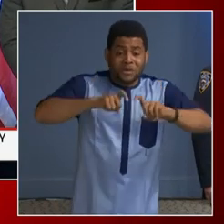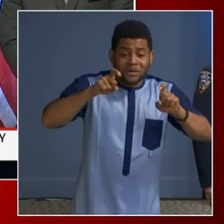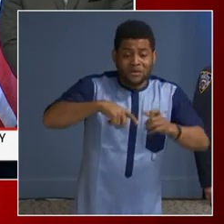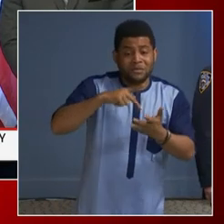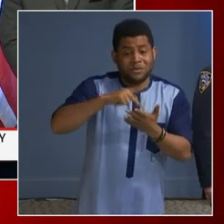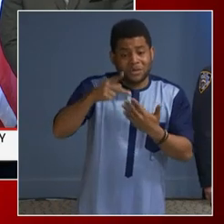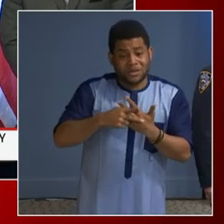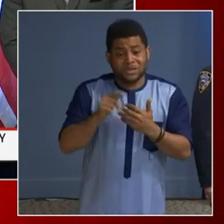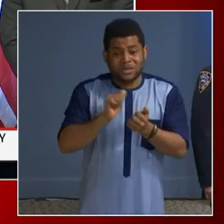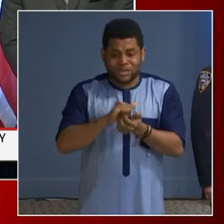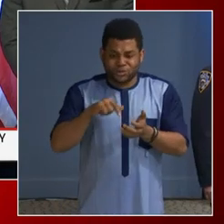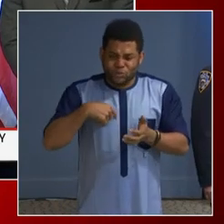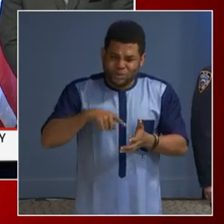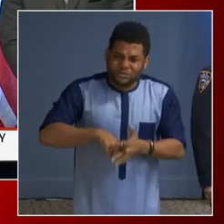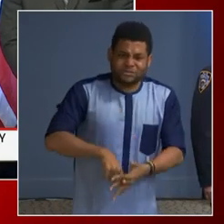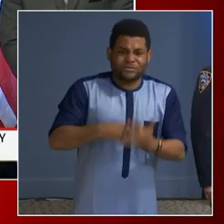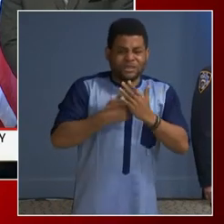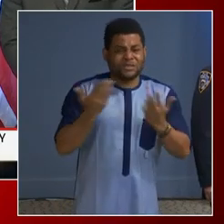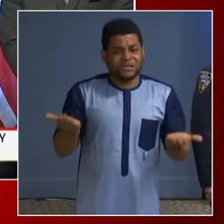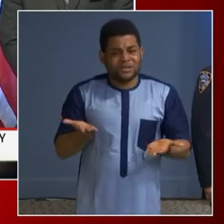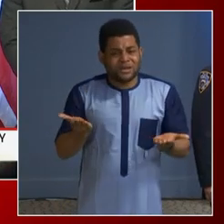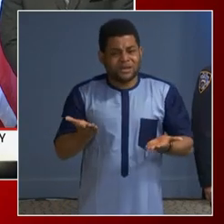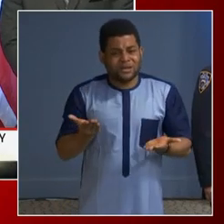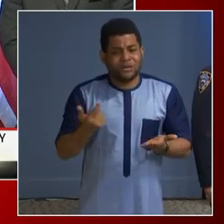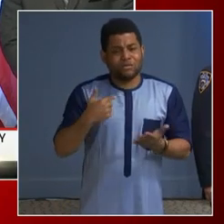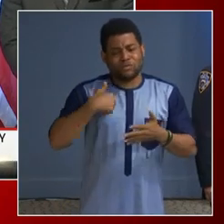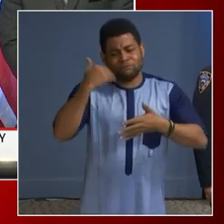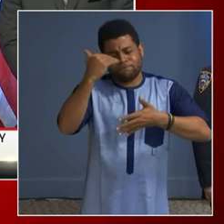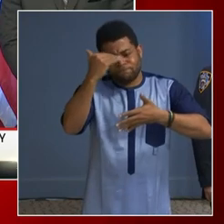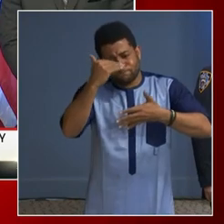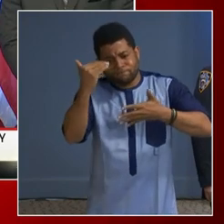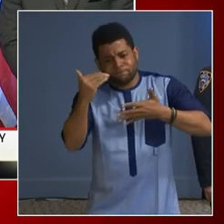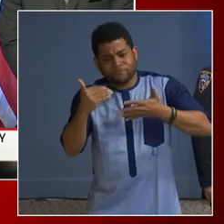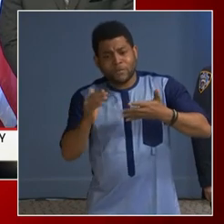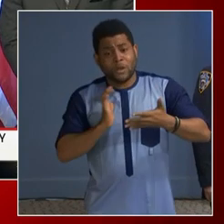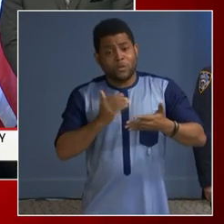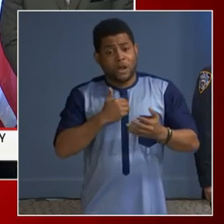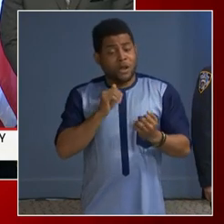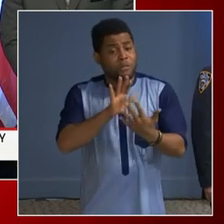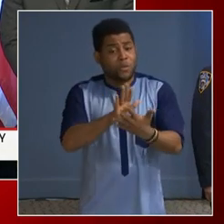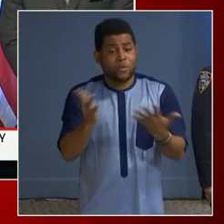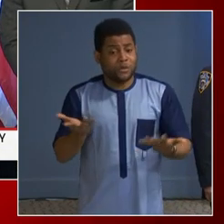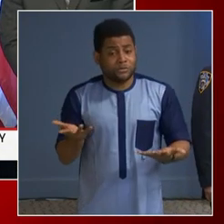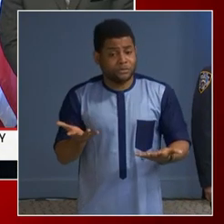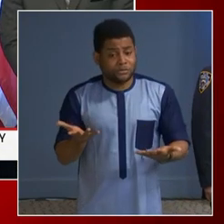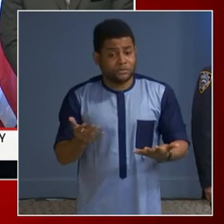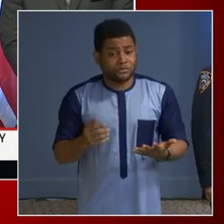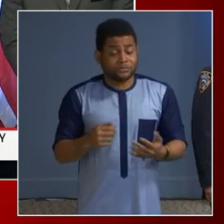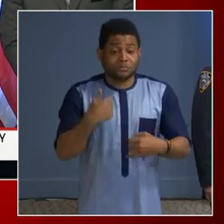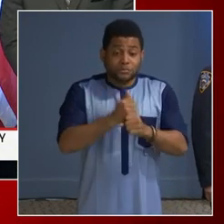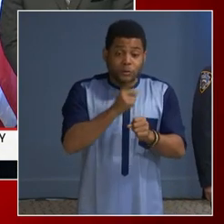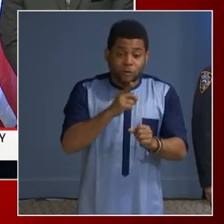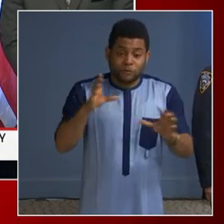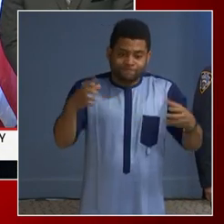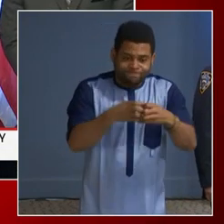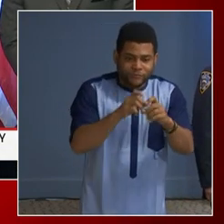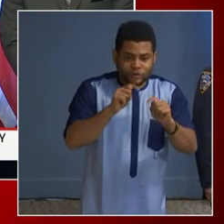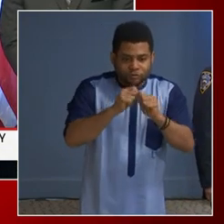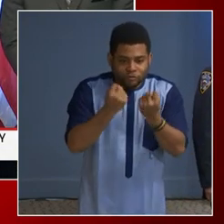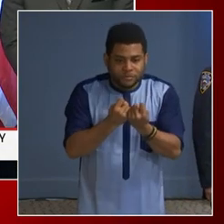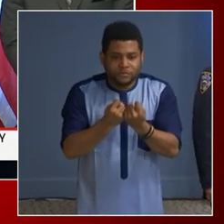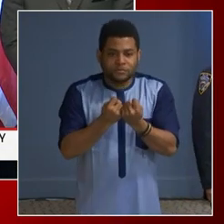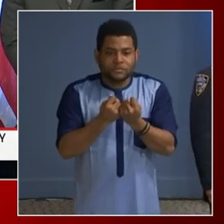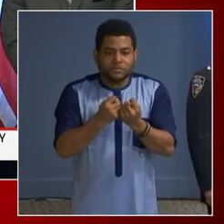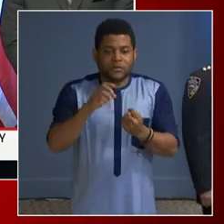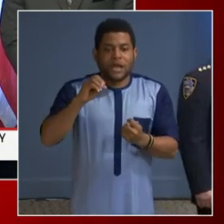district, and we're going down a list. Our approach is to go out with teams of outreach workers to make sure our